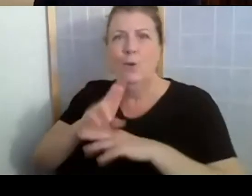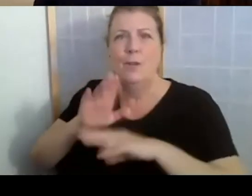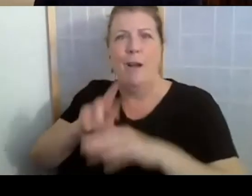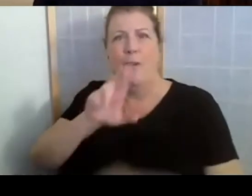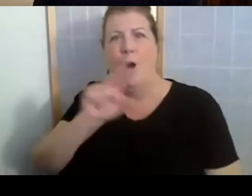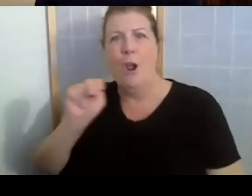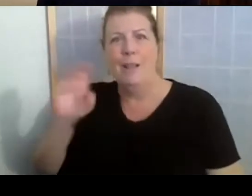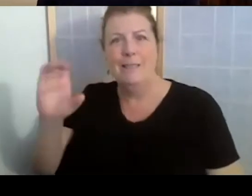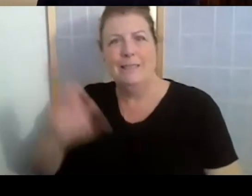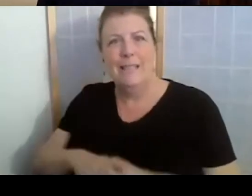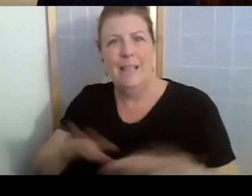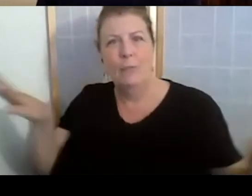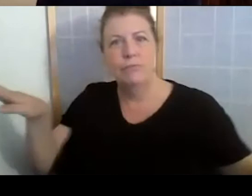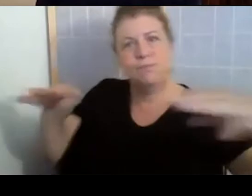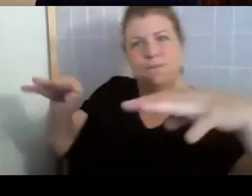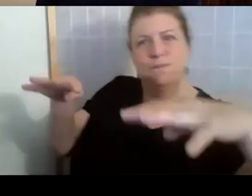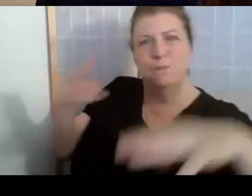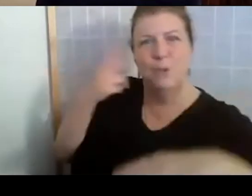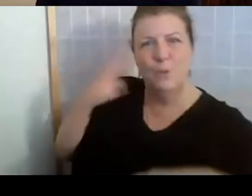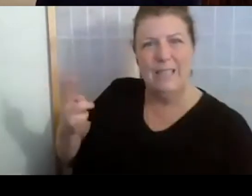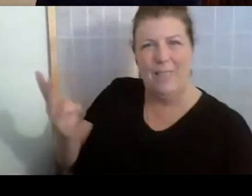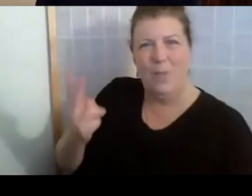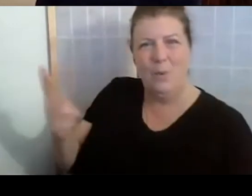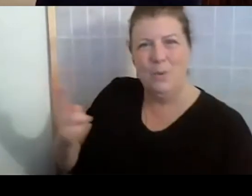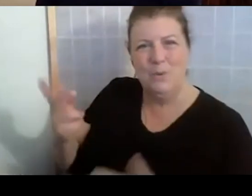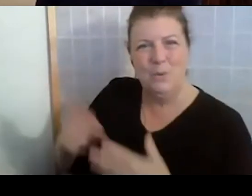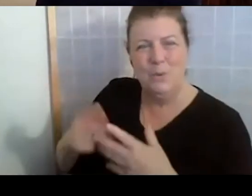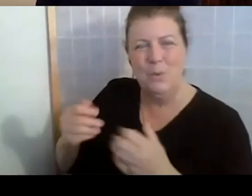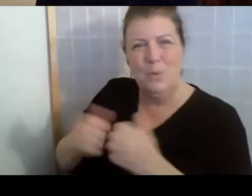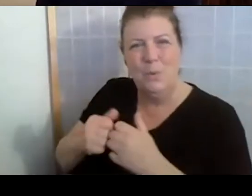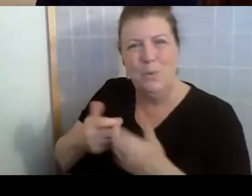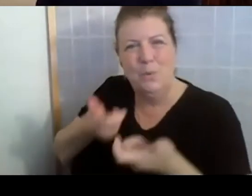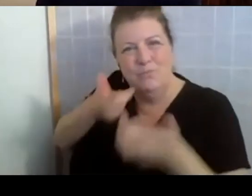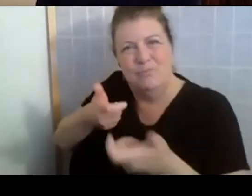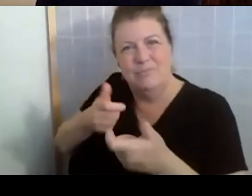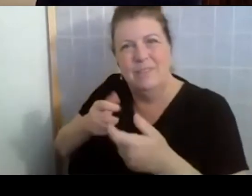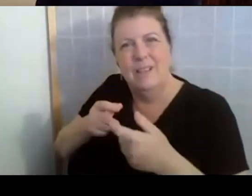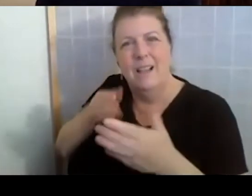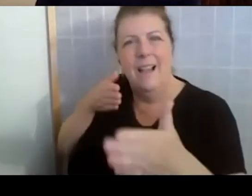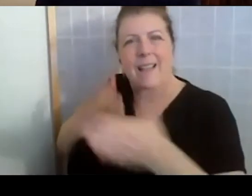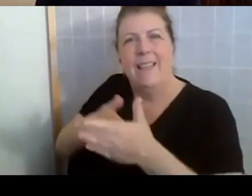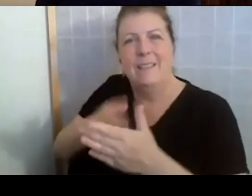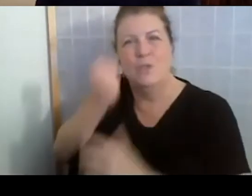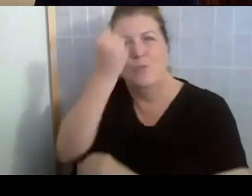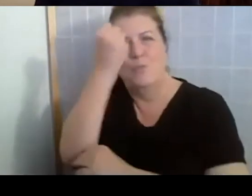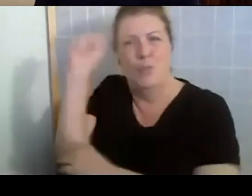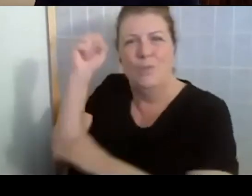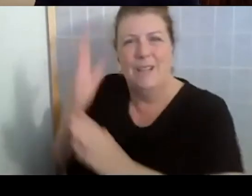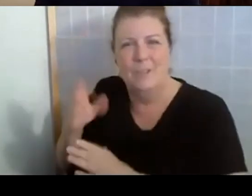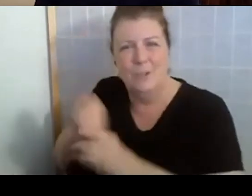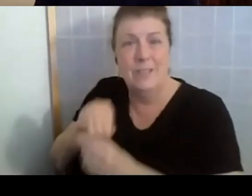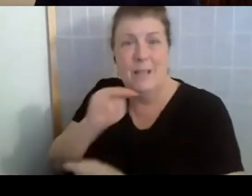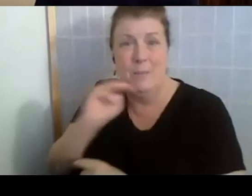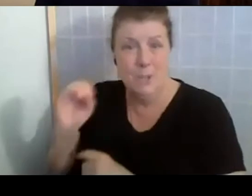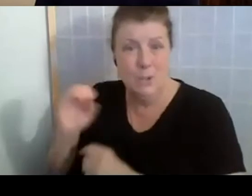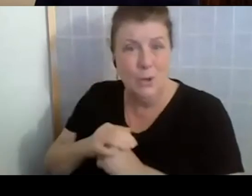side of things? Right. I hope so, but we have to keep, you know, we can't let up.